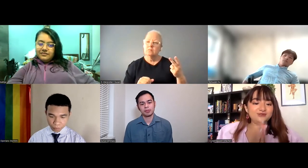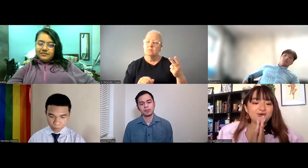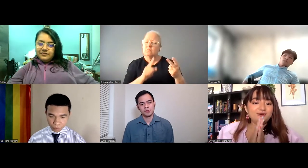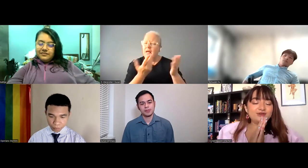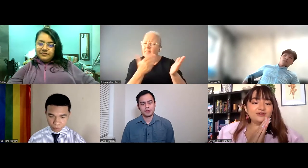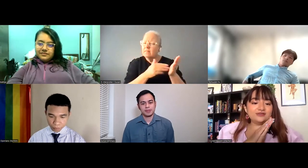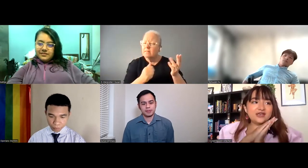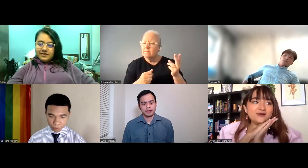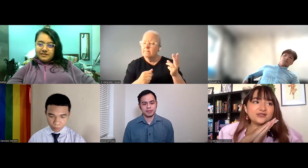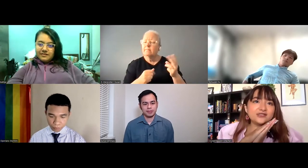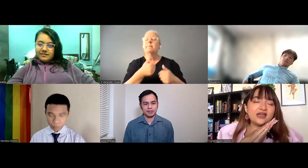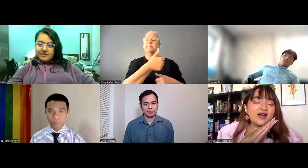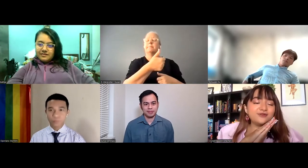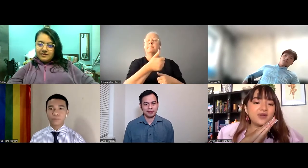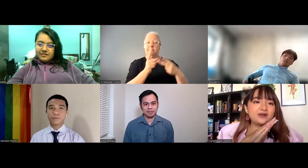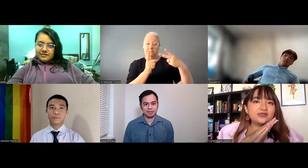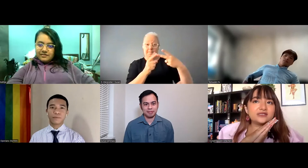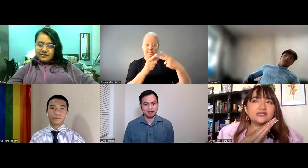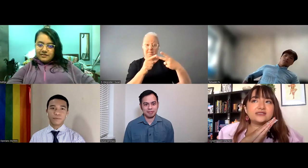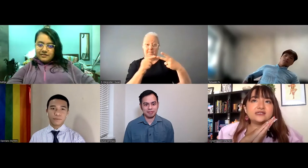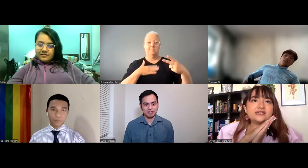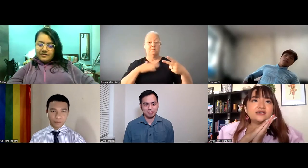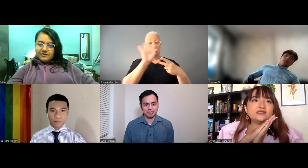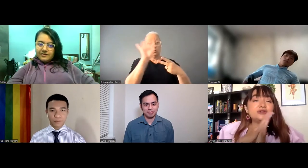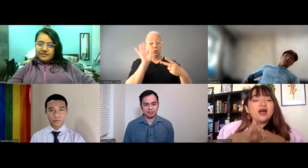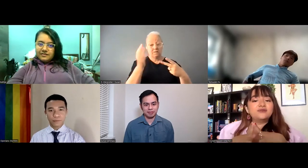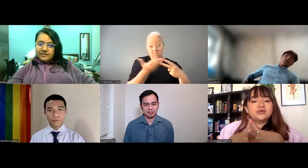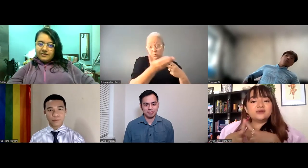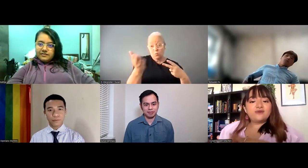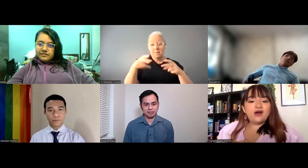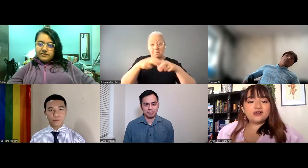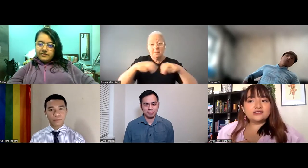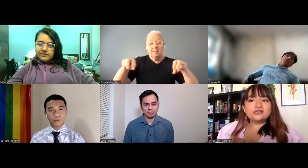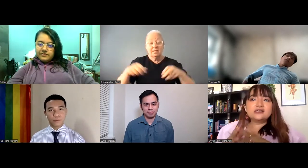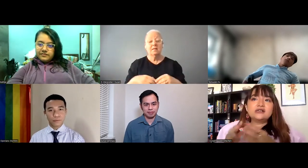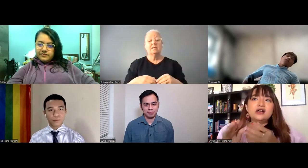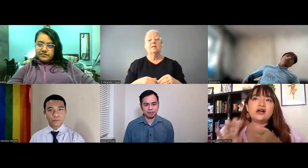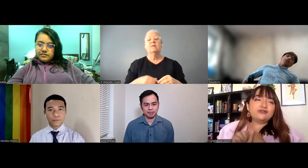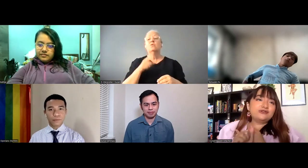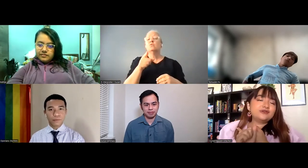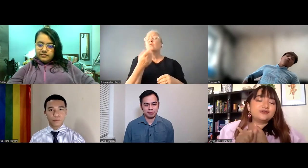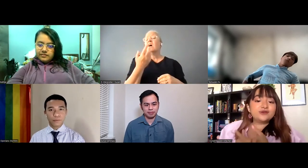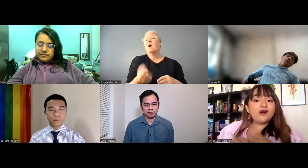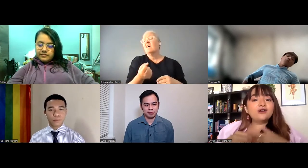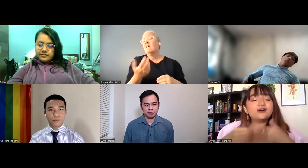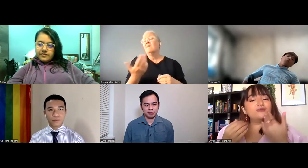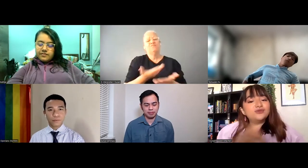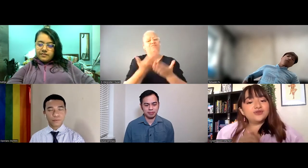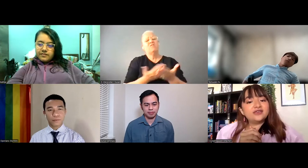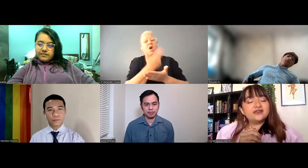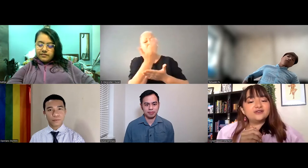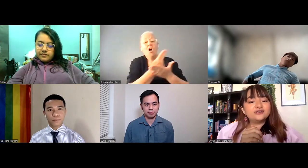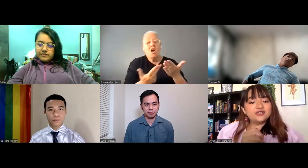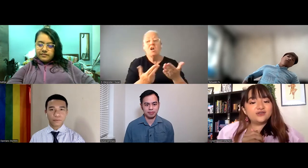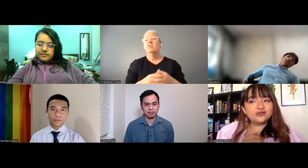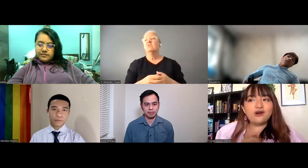Yeah, sure. The second question that I have for the panelists is, do you have a piece of art, either a song, a movie,